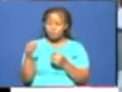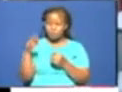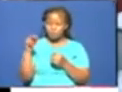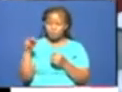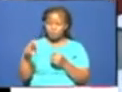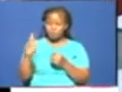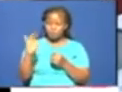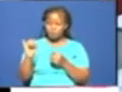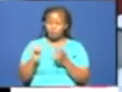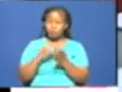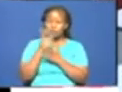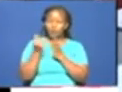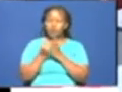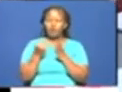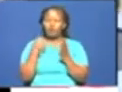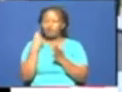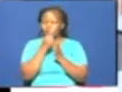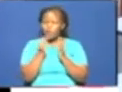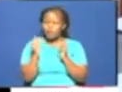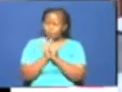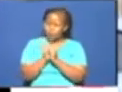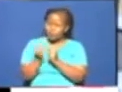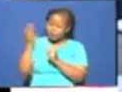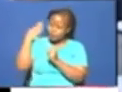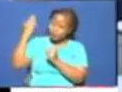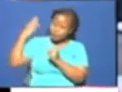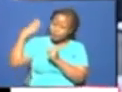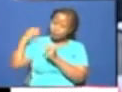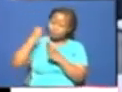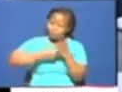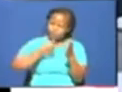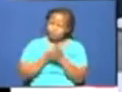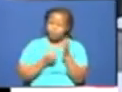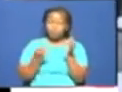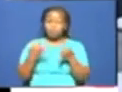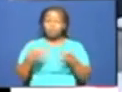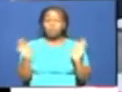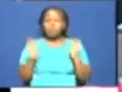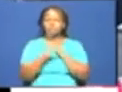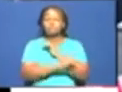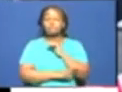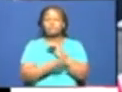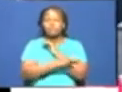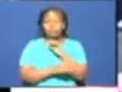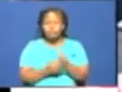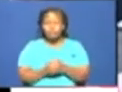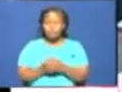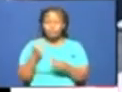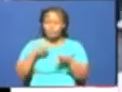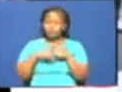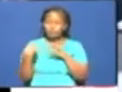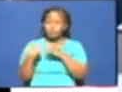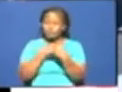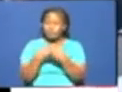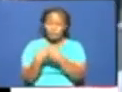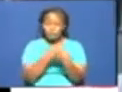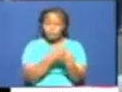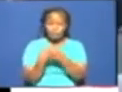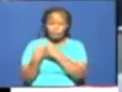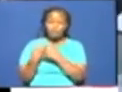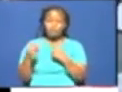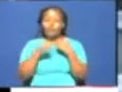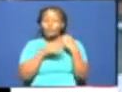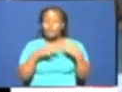colleagues who were with us at that time. In the course of this struggle, there have been ups and